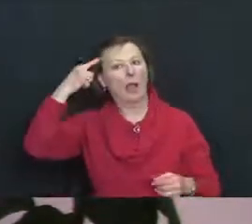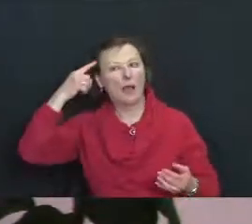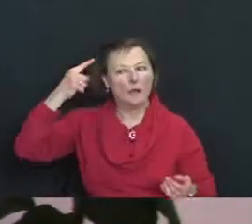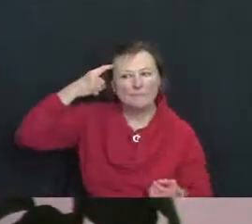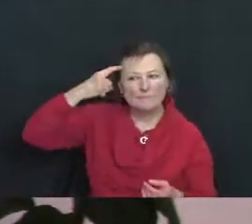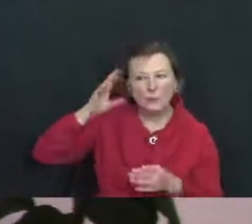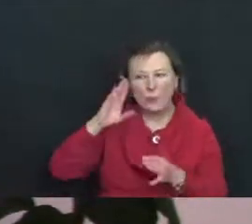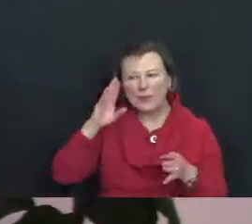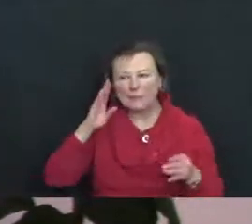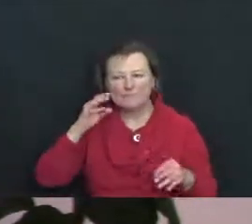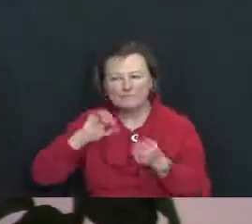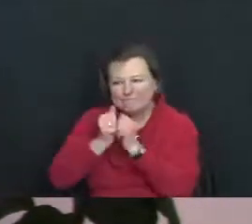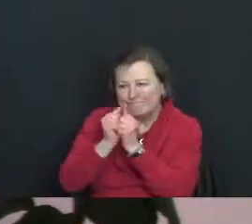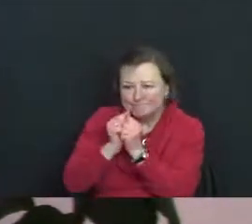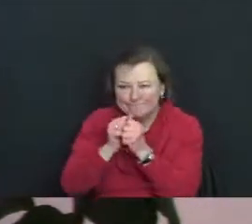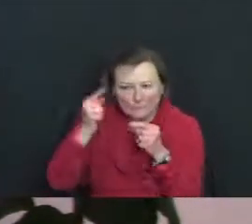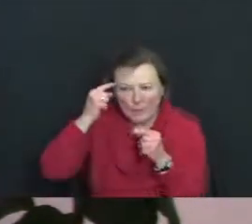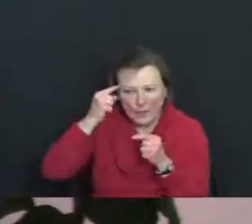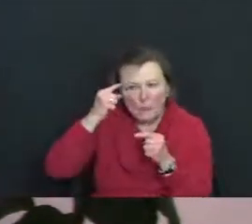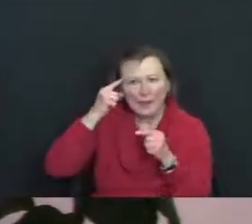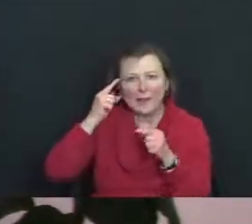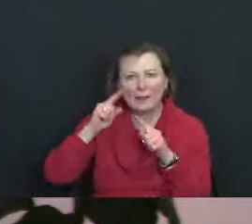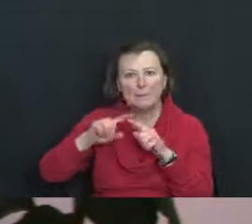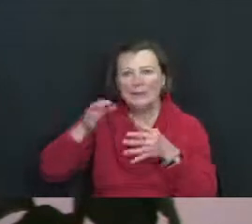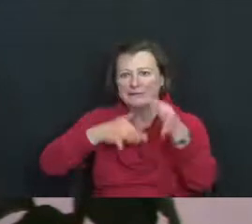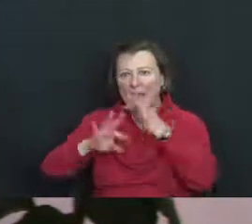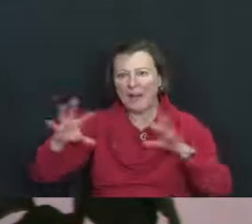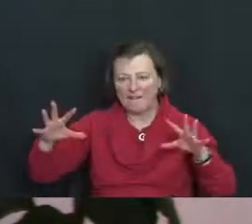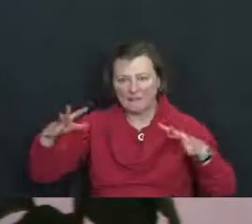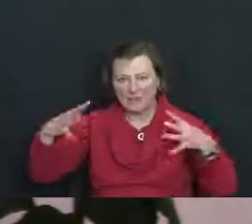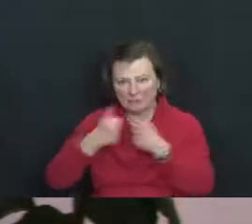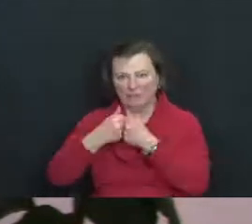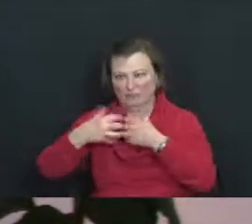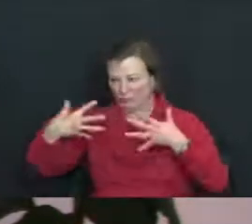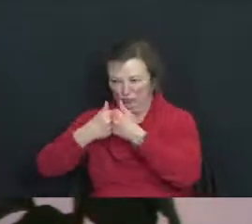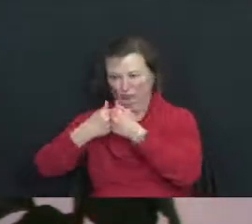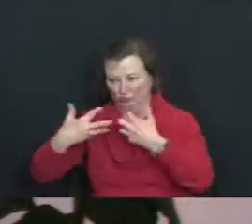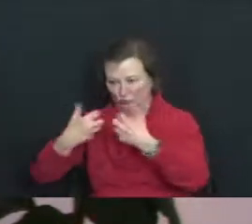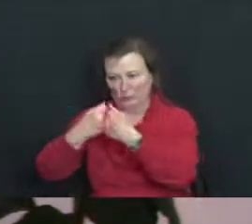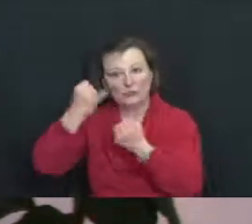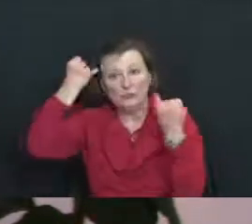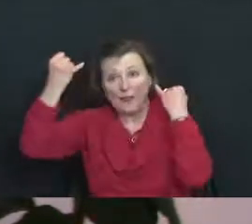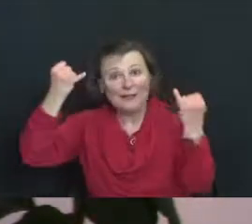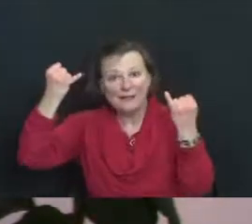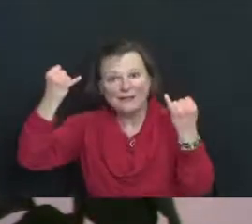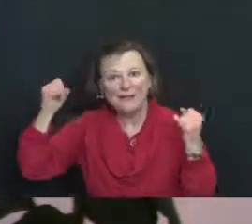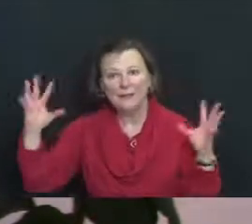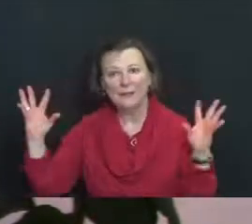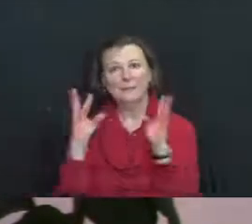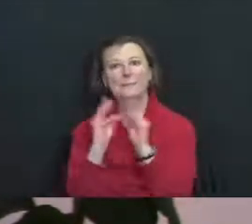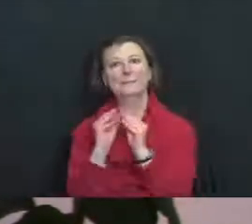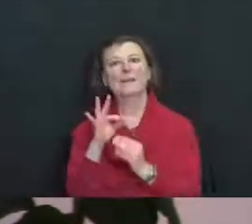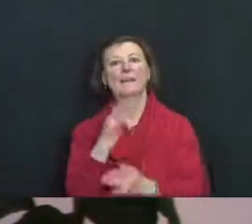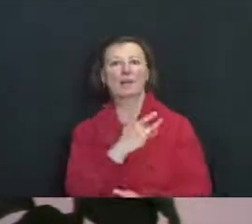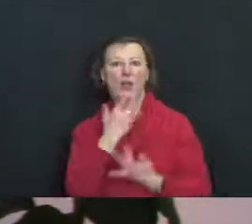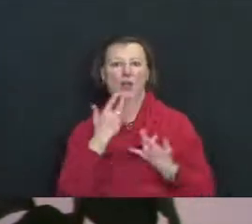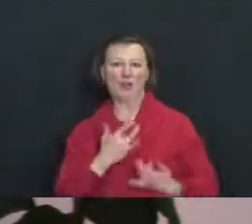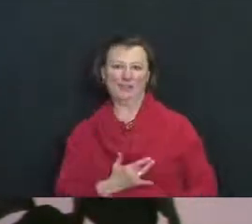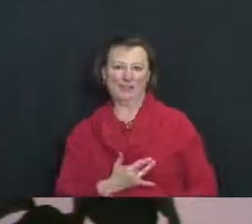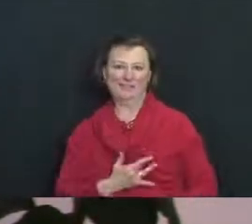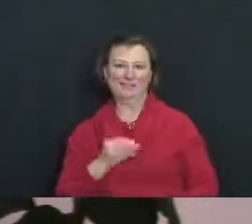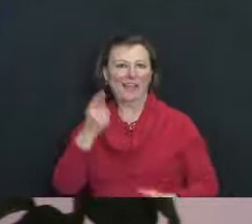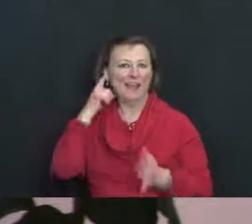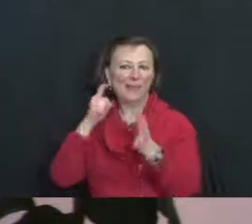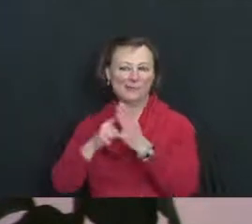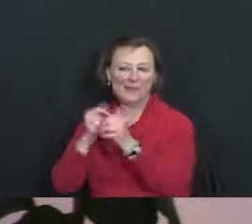stimulating, but instead of a clashing of ideas, there was a meeting of hearts and a recognition